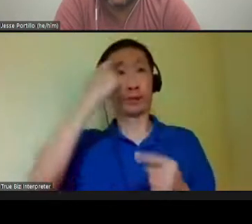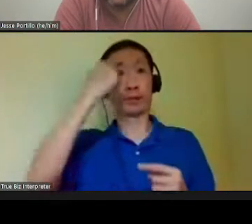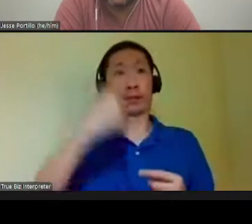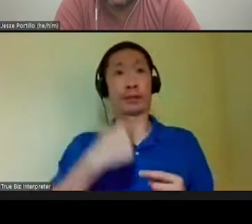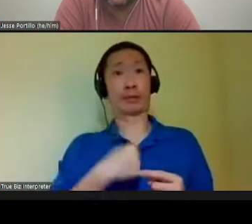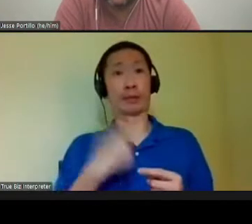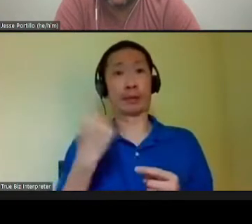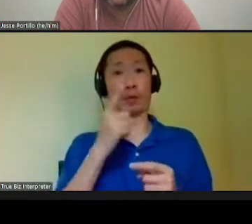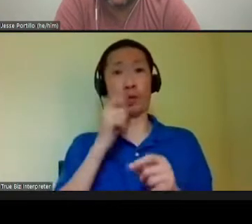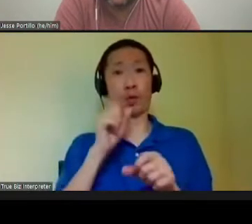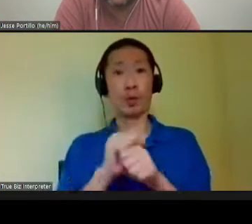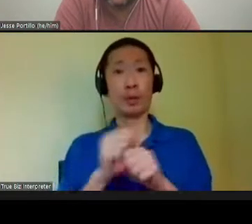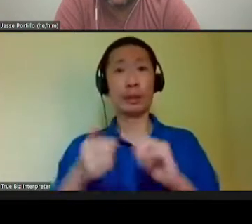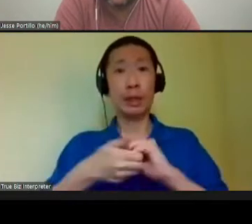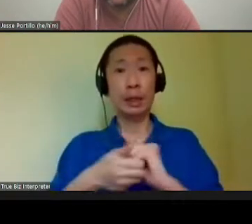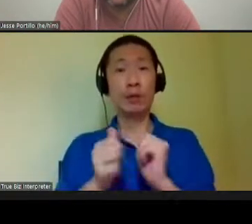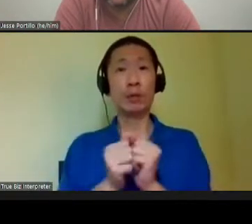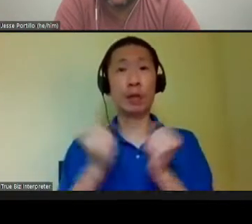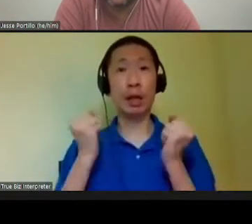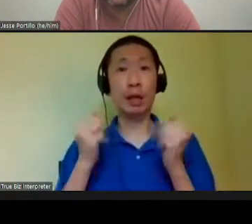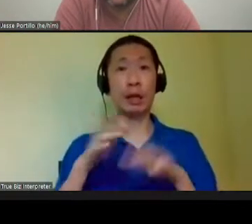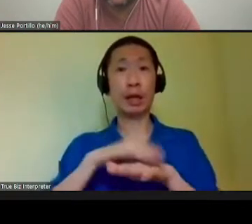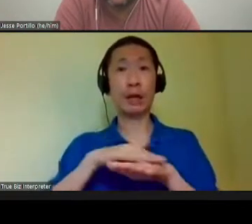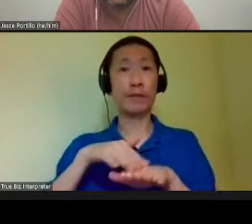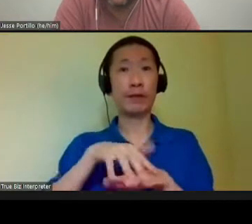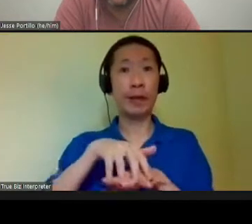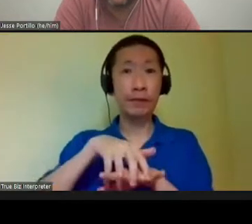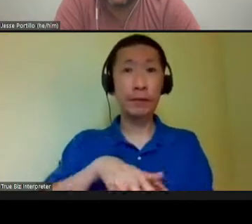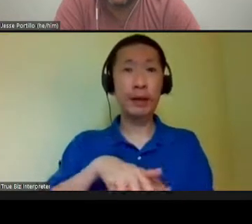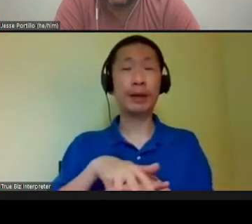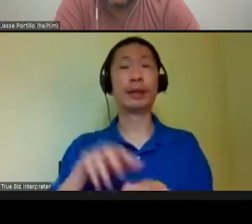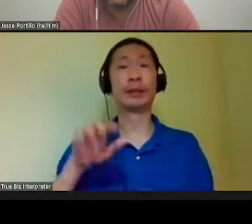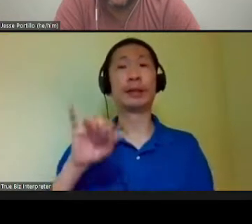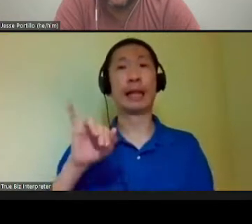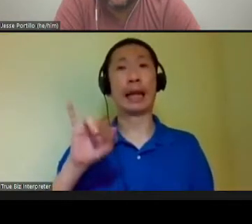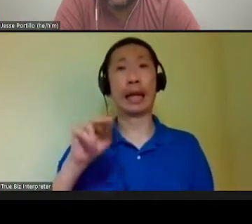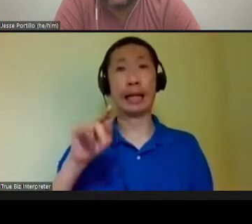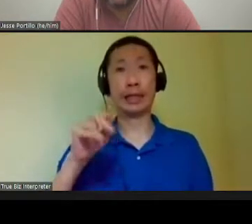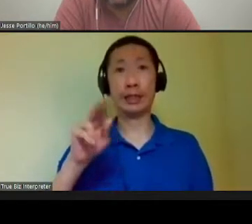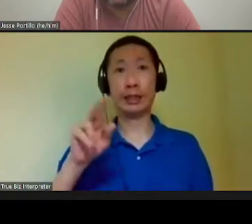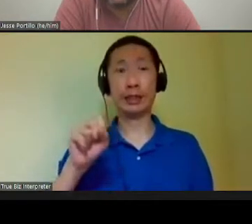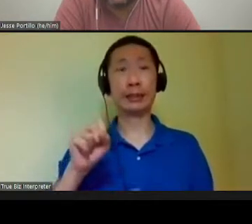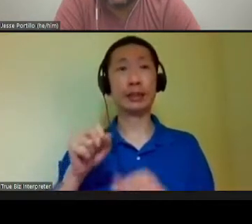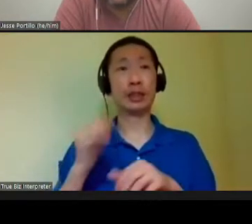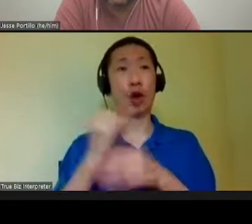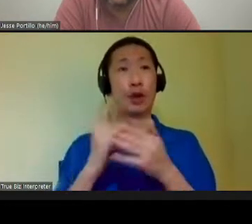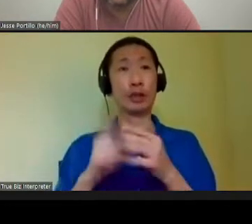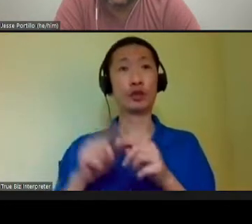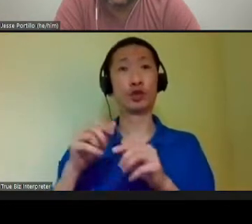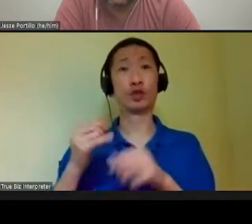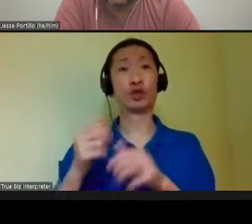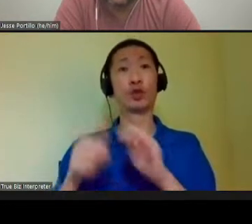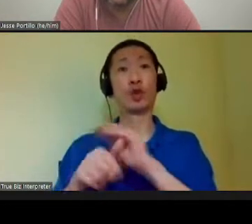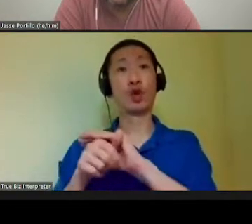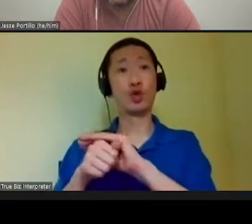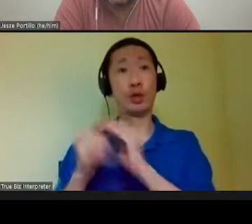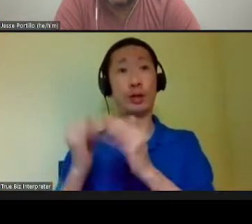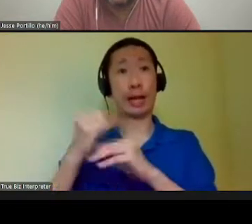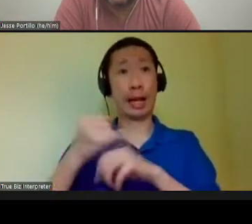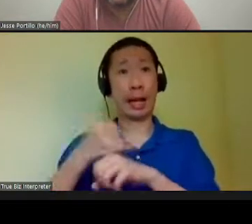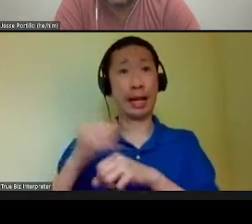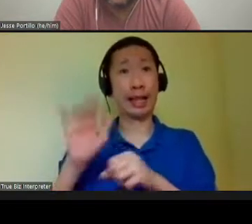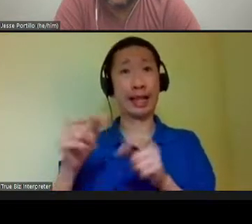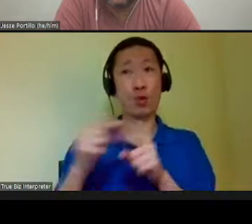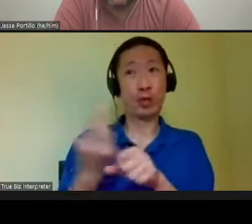that works and collaborates with a lot of Native American and Indigenous artists to Turtle Island, is that when that word is used, it's really